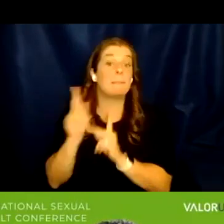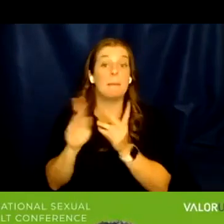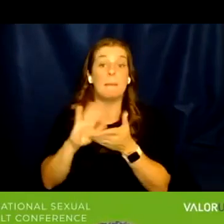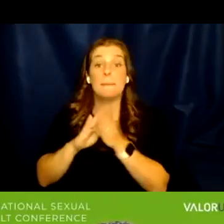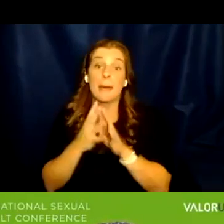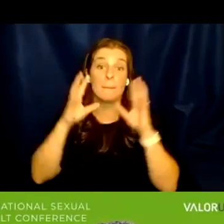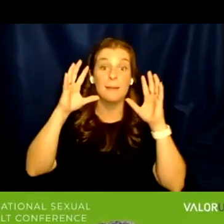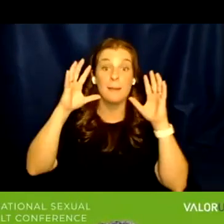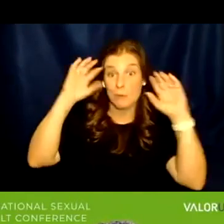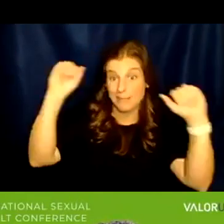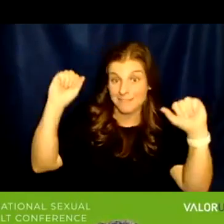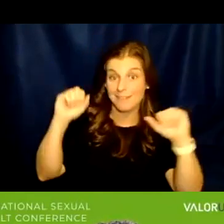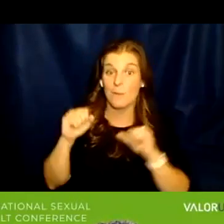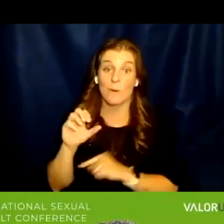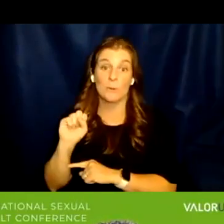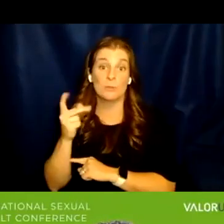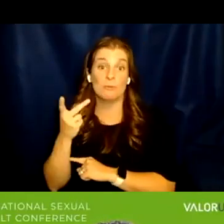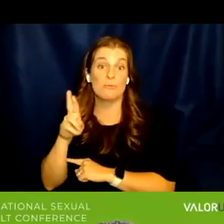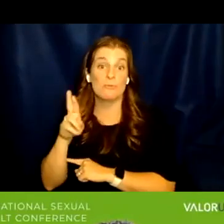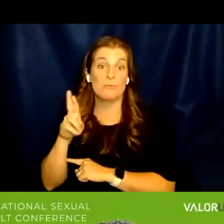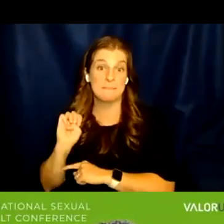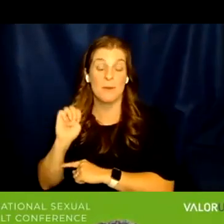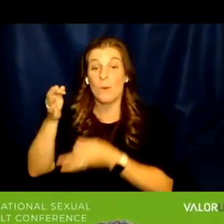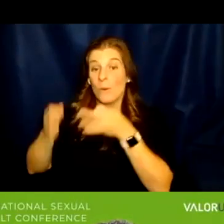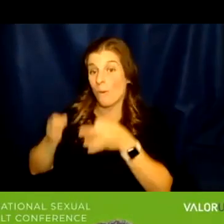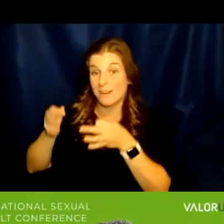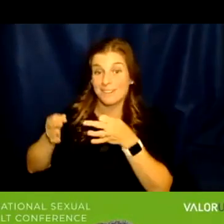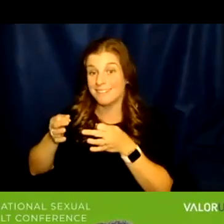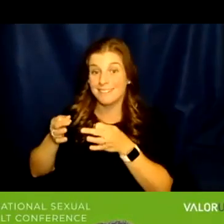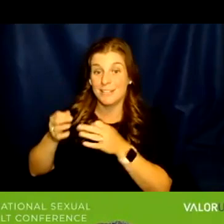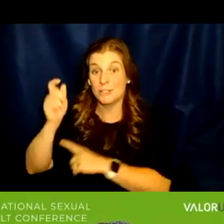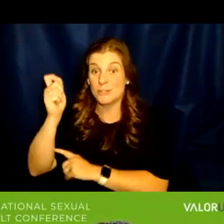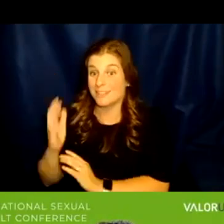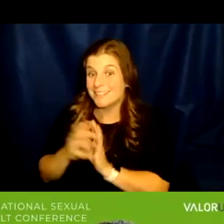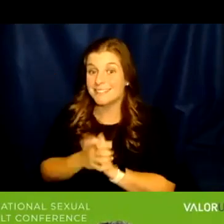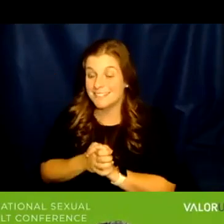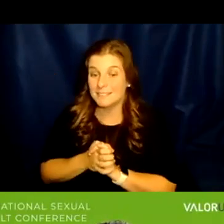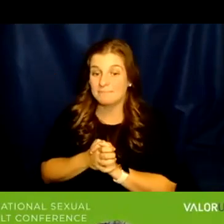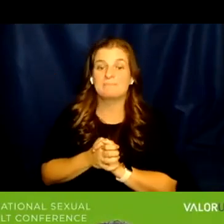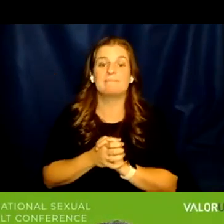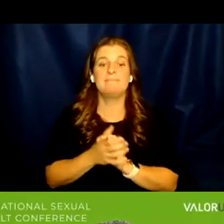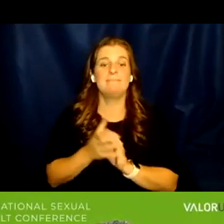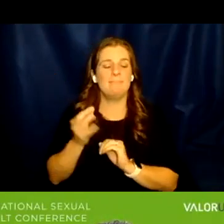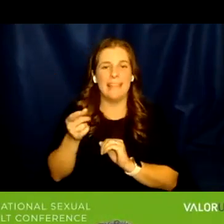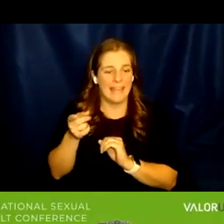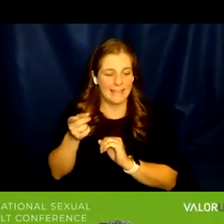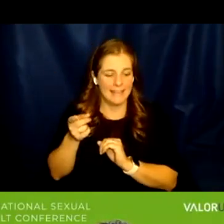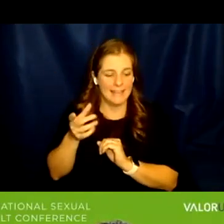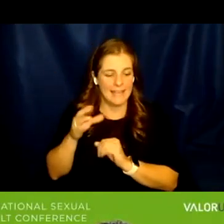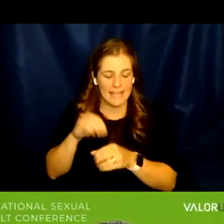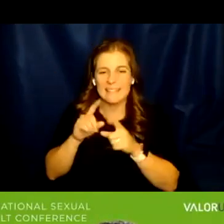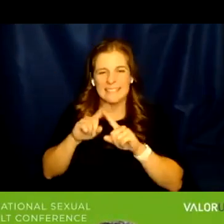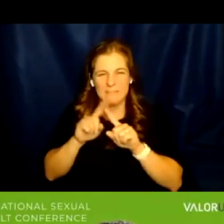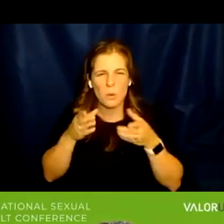justices. And that most importantly, prisons do not transform the conditions that produce violence in the ways that Lydia was